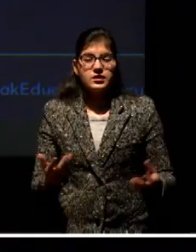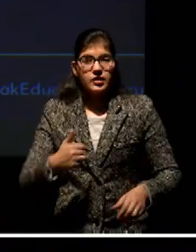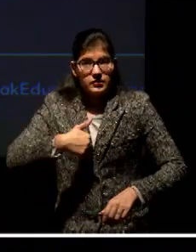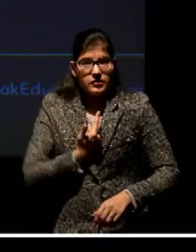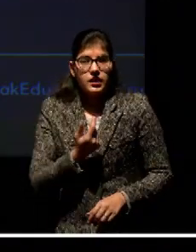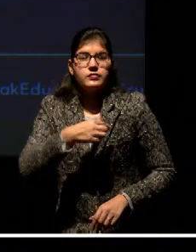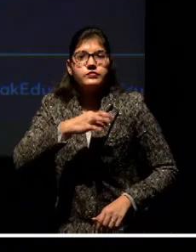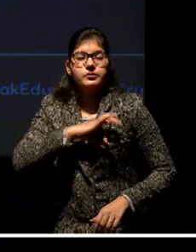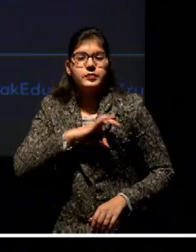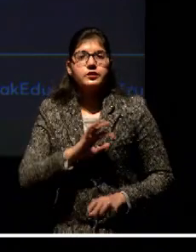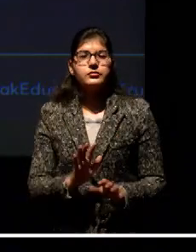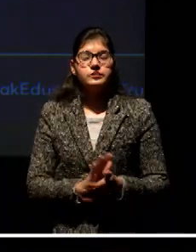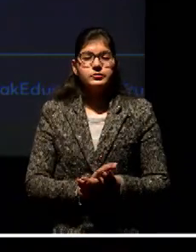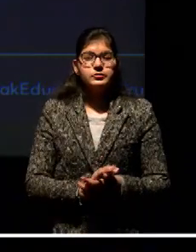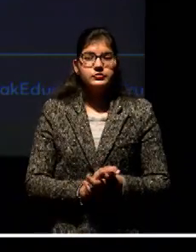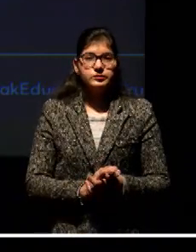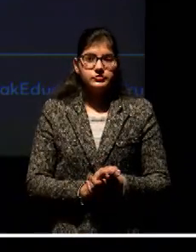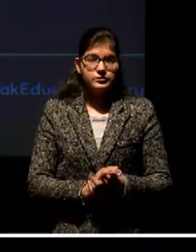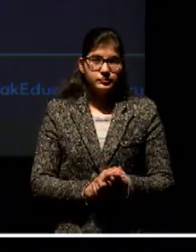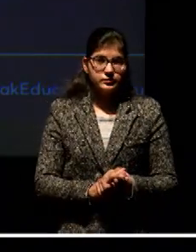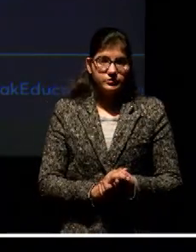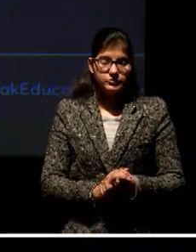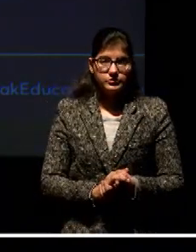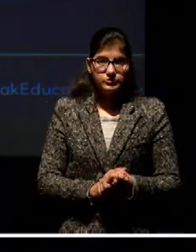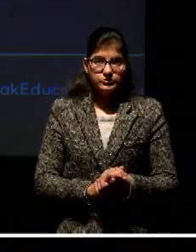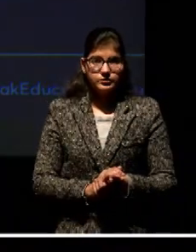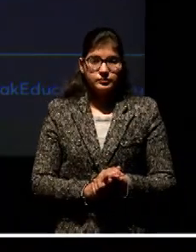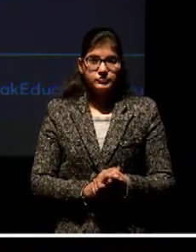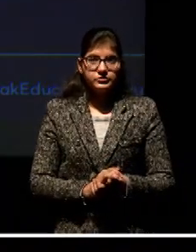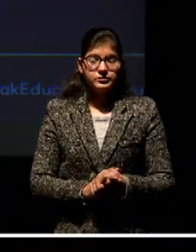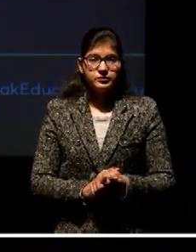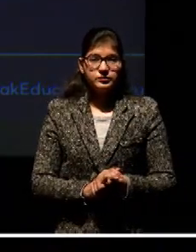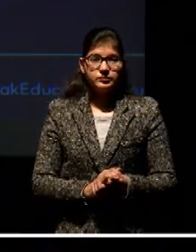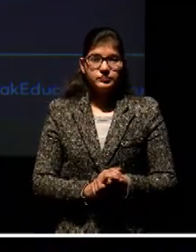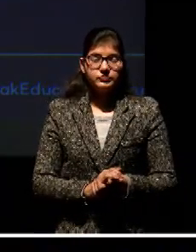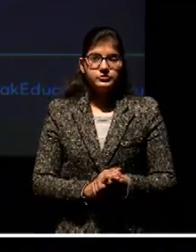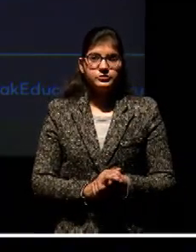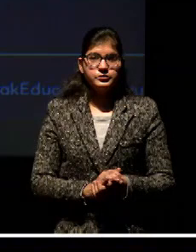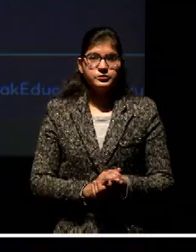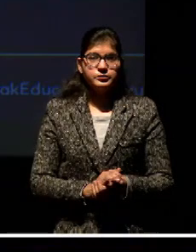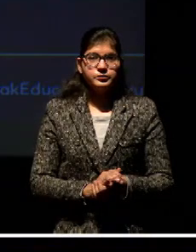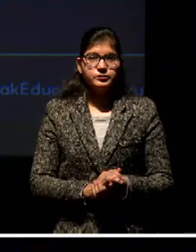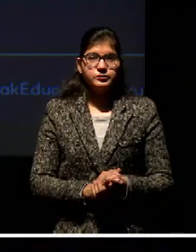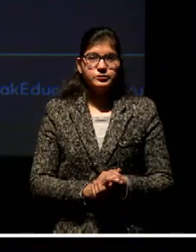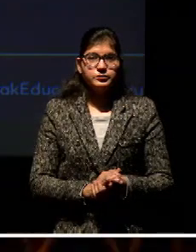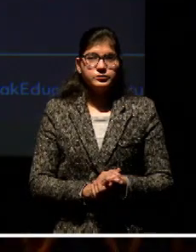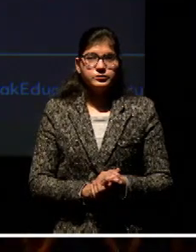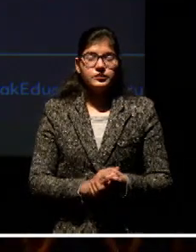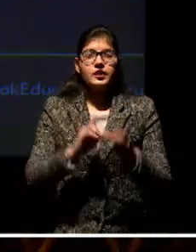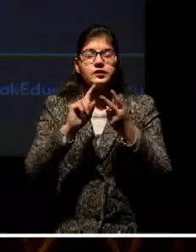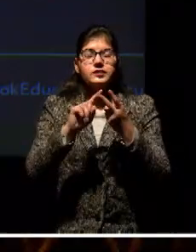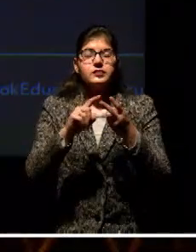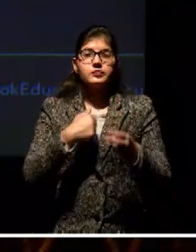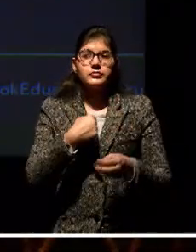would multiply many folds. And that's something which we need to, I think, look at deeply. The second thing which I